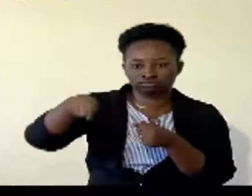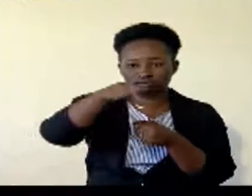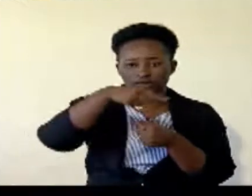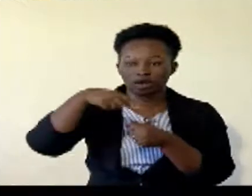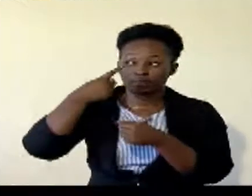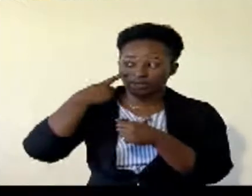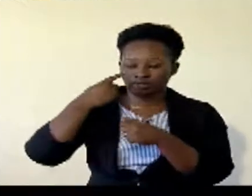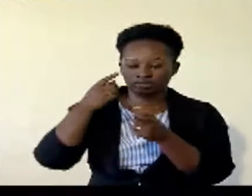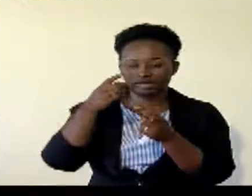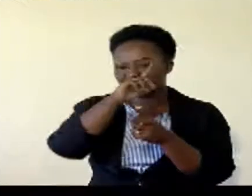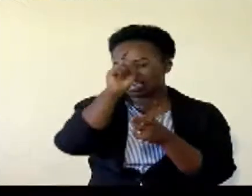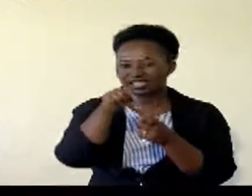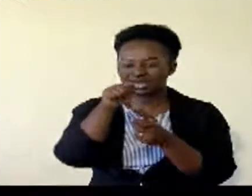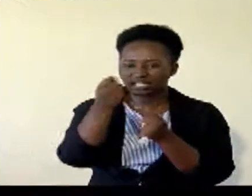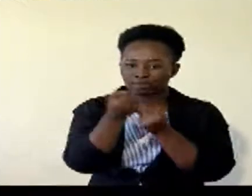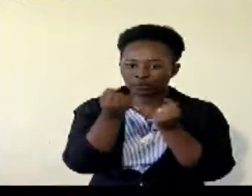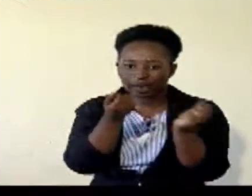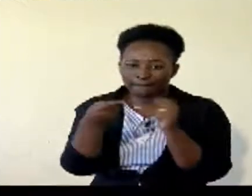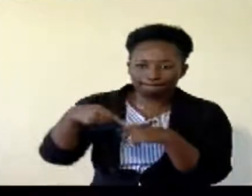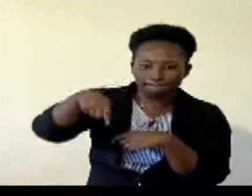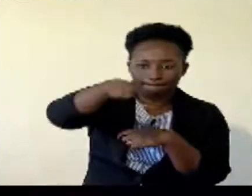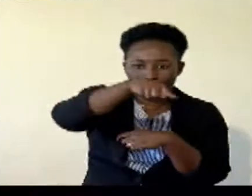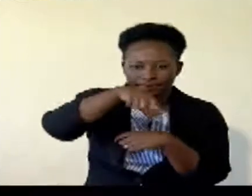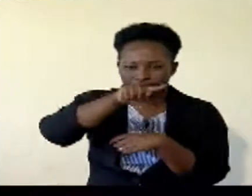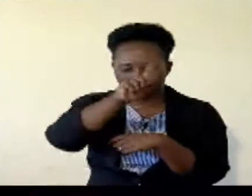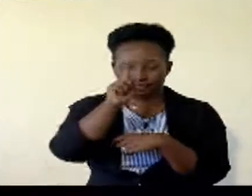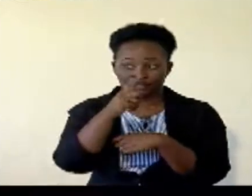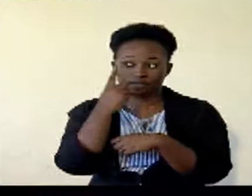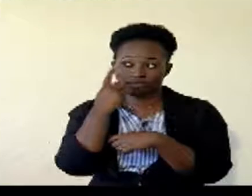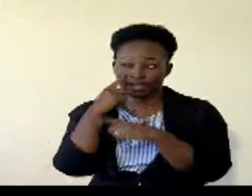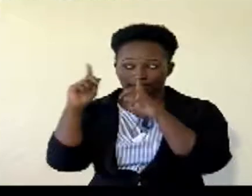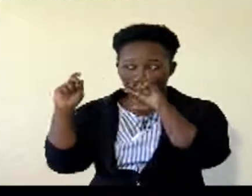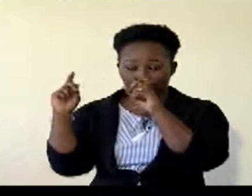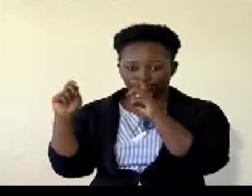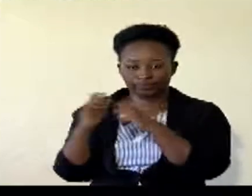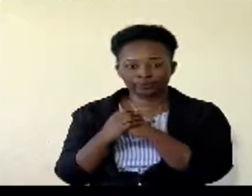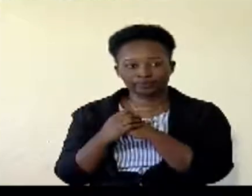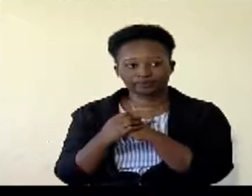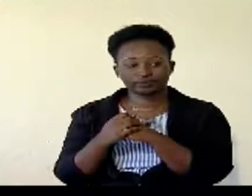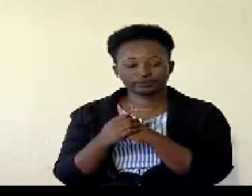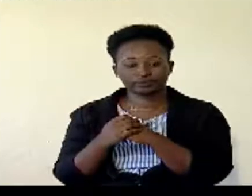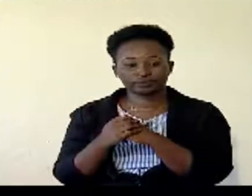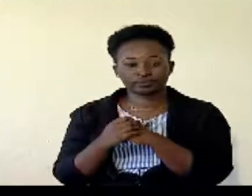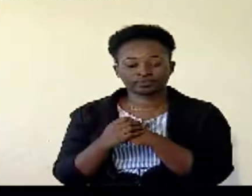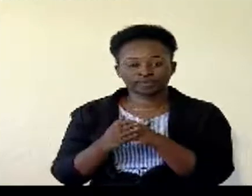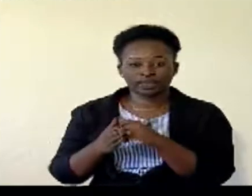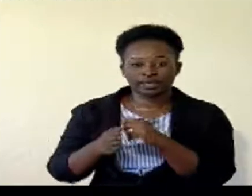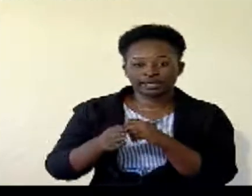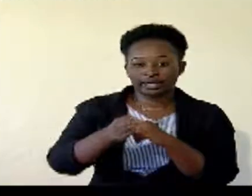diagram. There's a line here coming from the center of gravity. I think you can see a vertical line coming